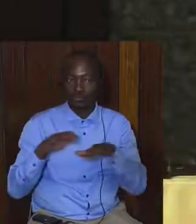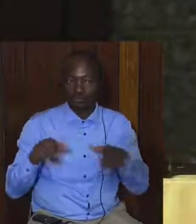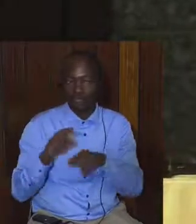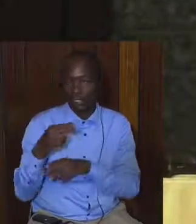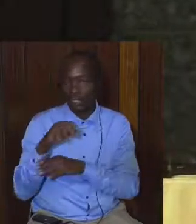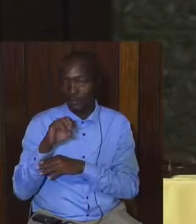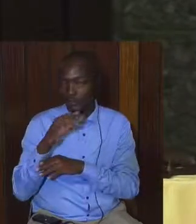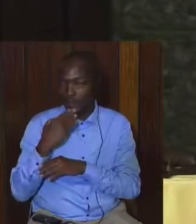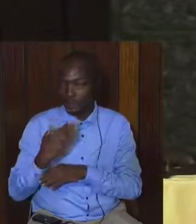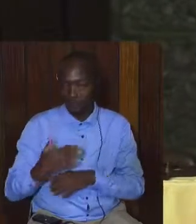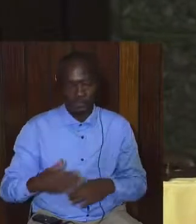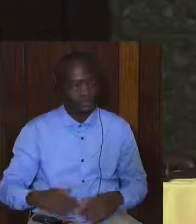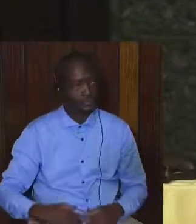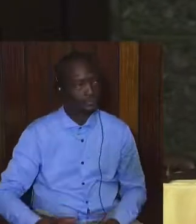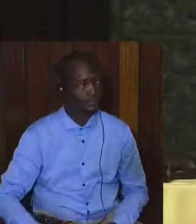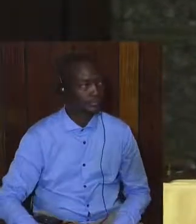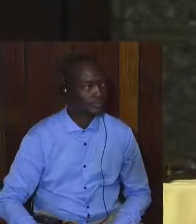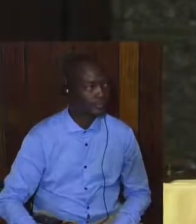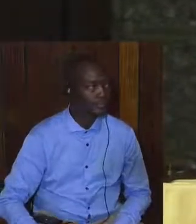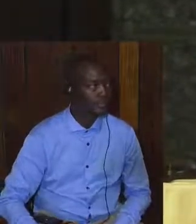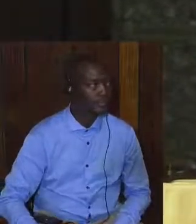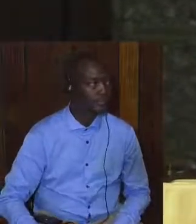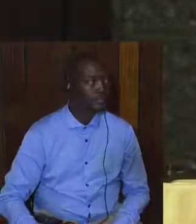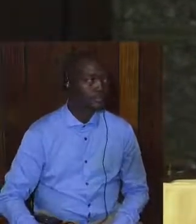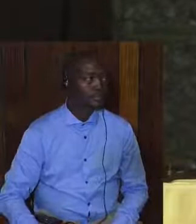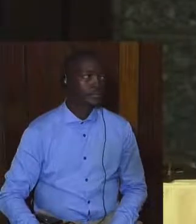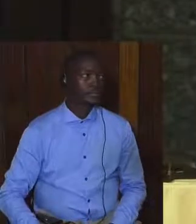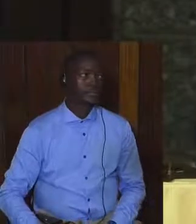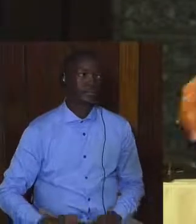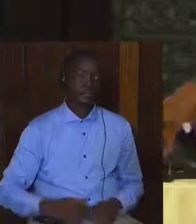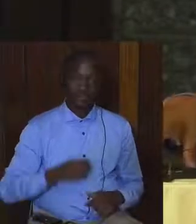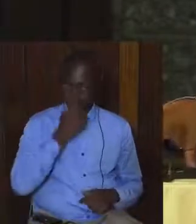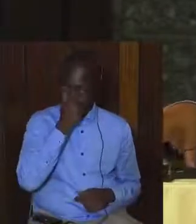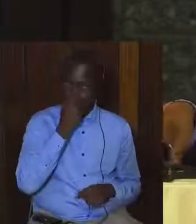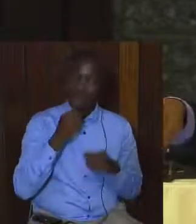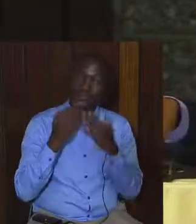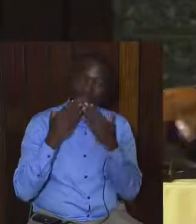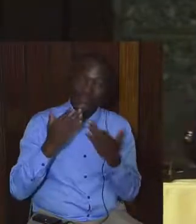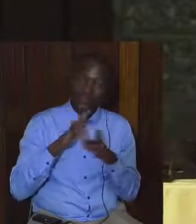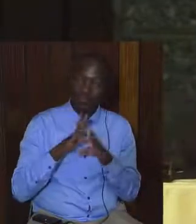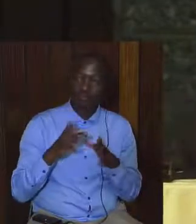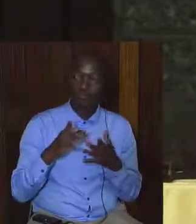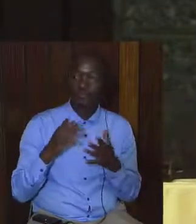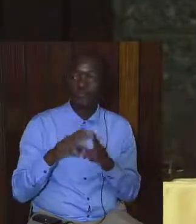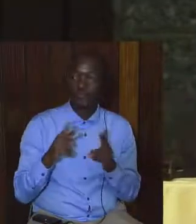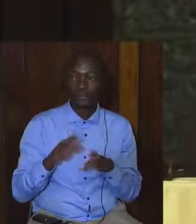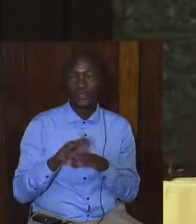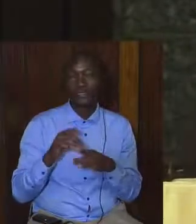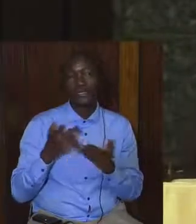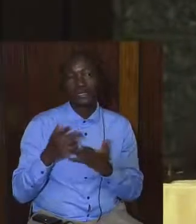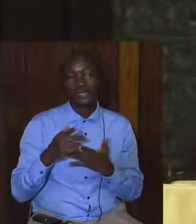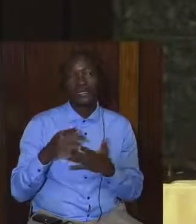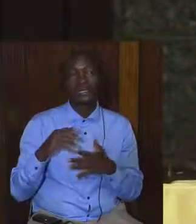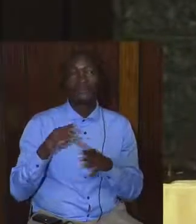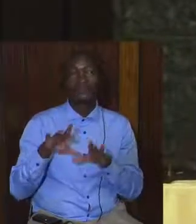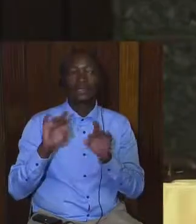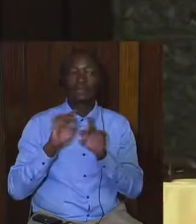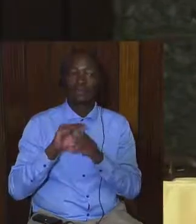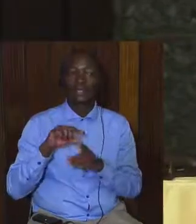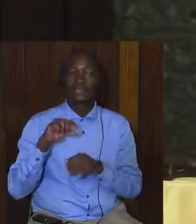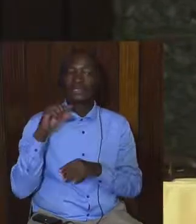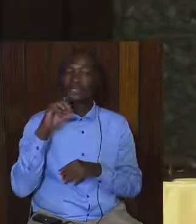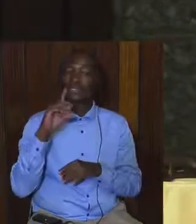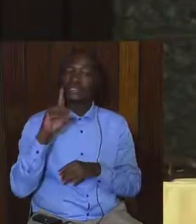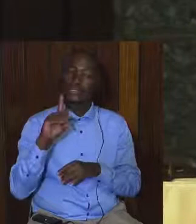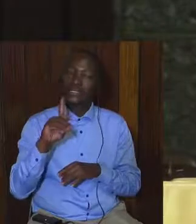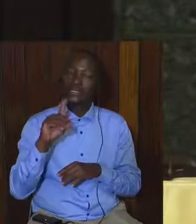to you, HOD. Thank you very much. Chairperson, thank you very much. Chairperson, let me invite the DDG Mokobani,